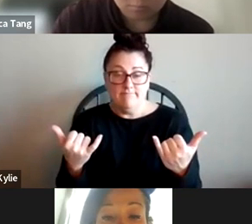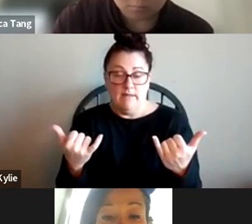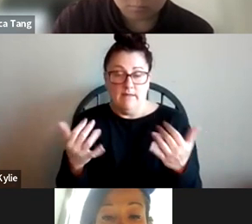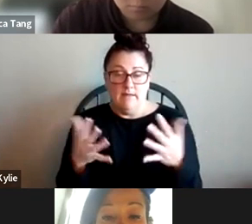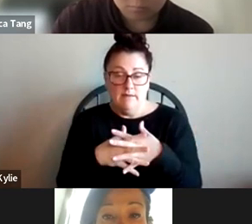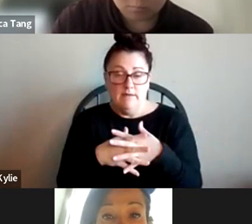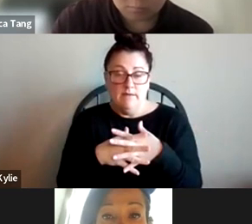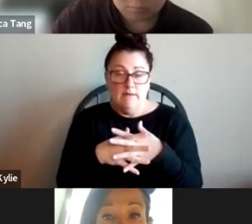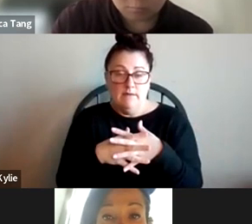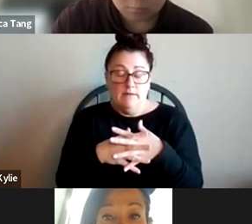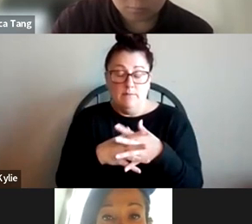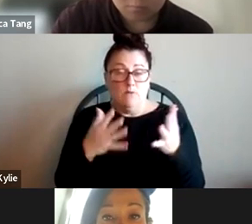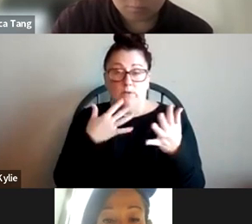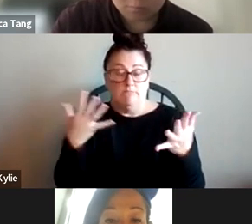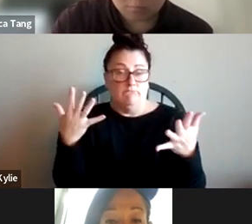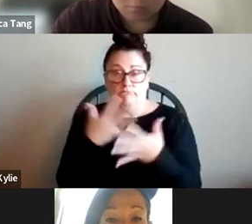an alarming